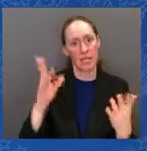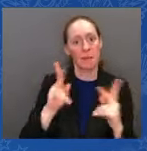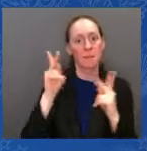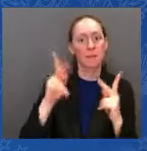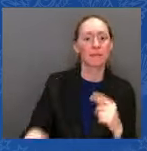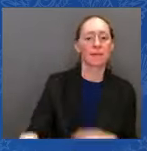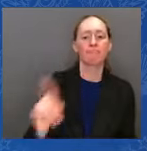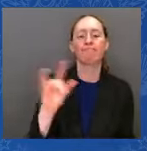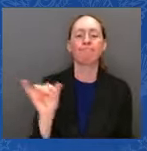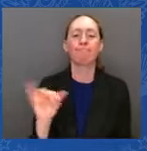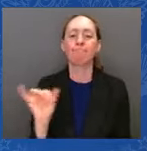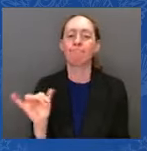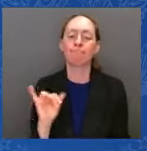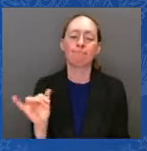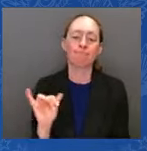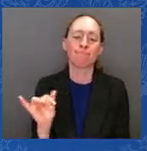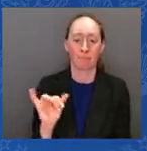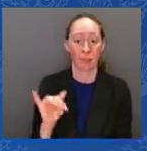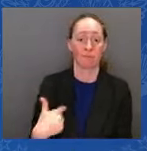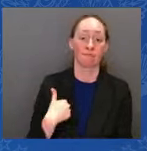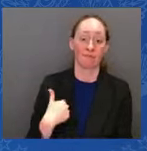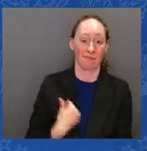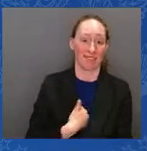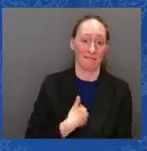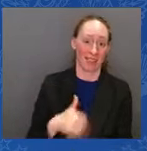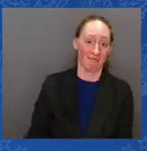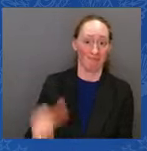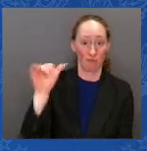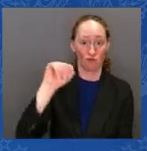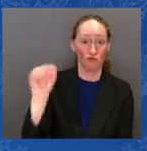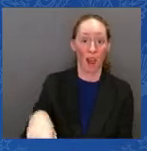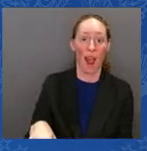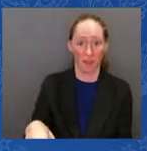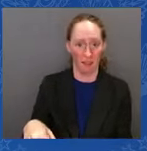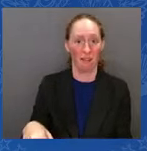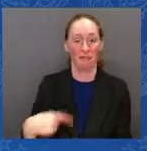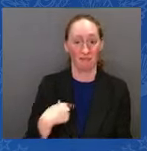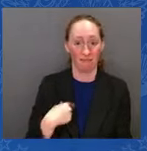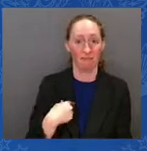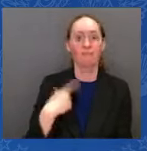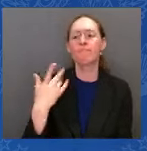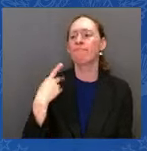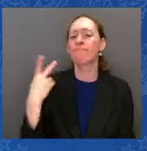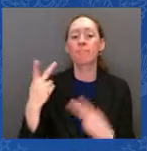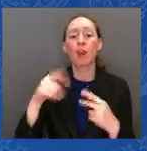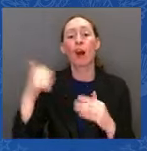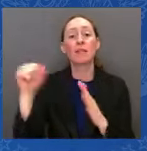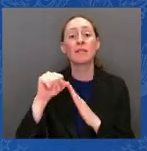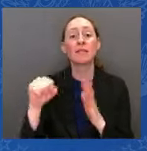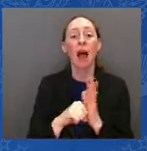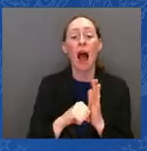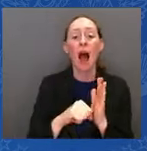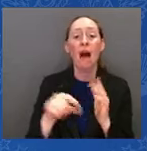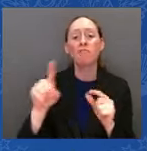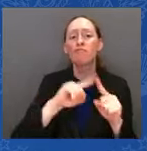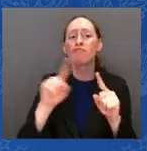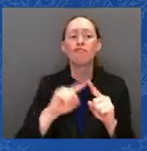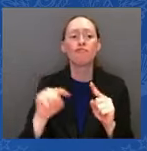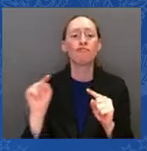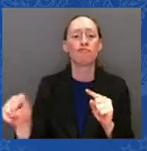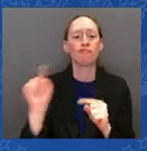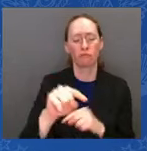came from, where I was born and raised, or other states across the country, where all of a sudden the factory